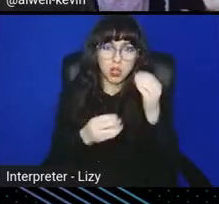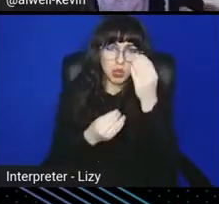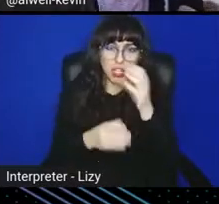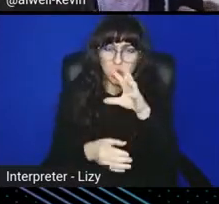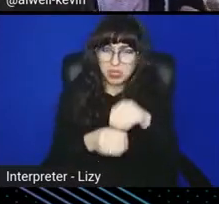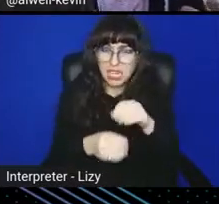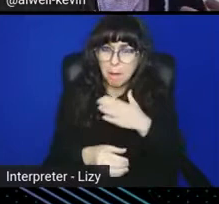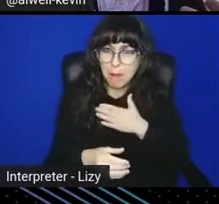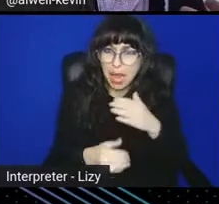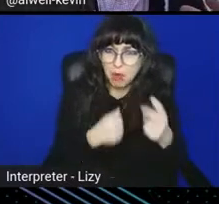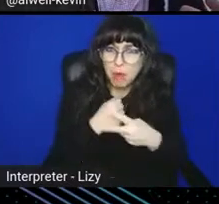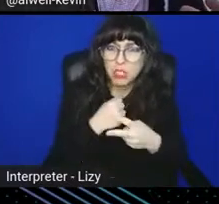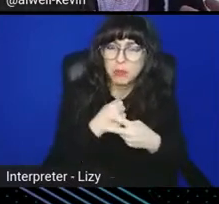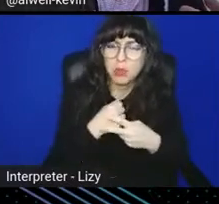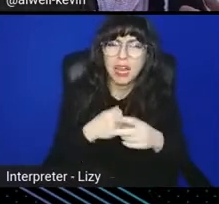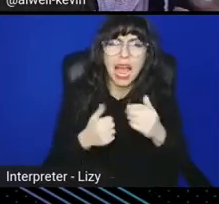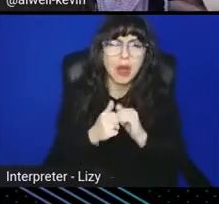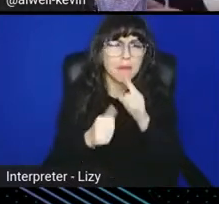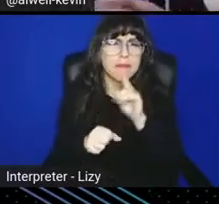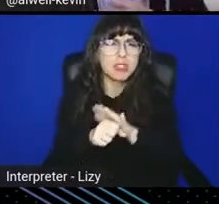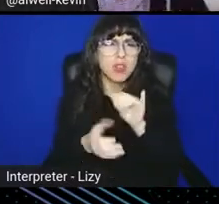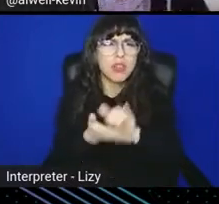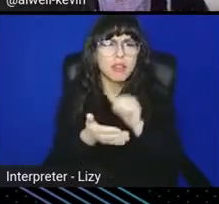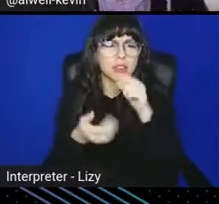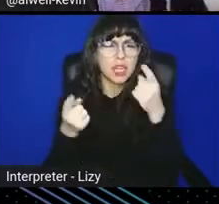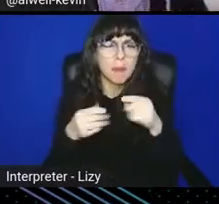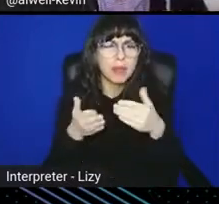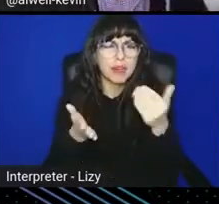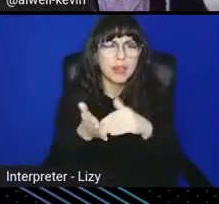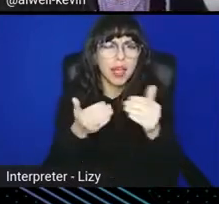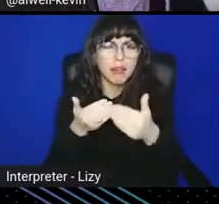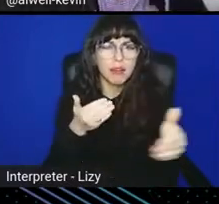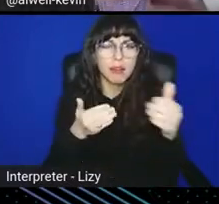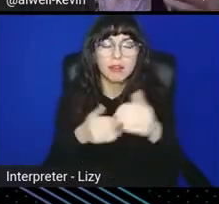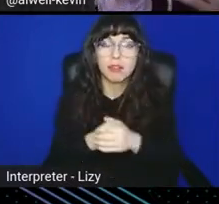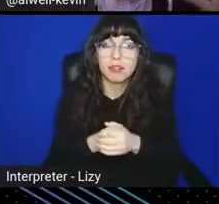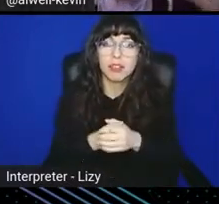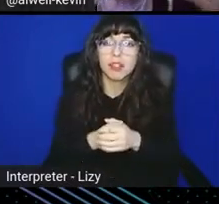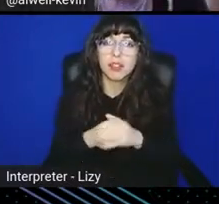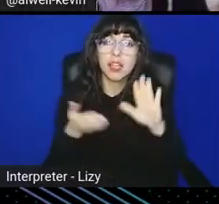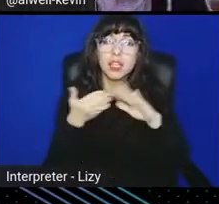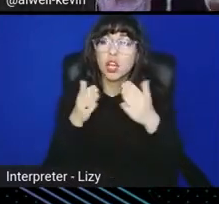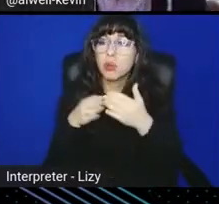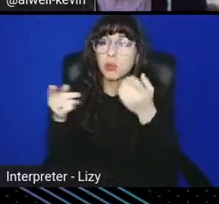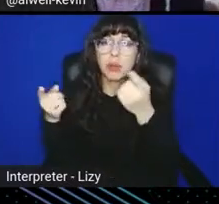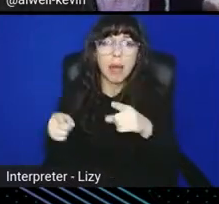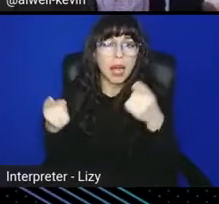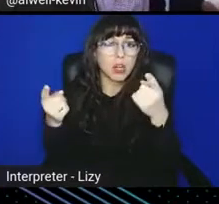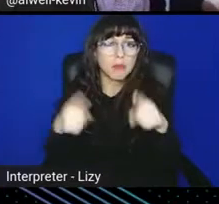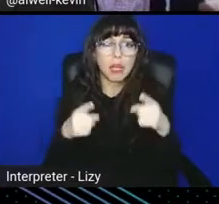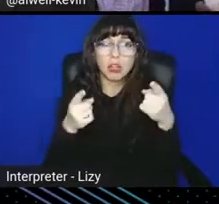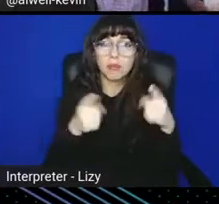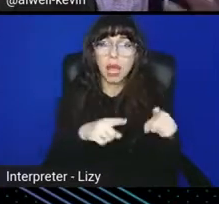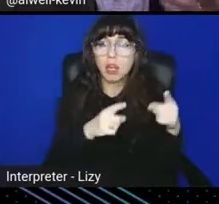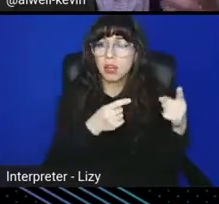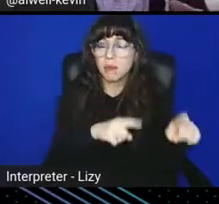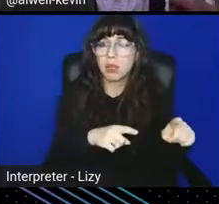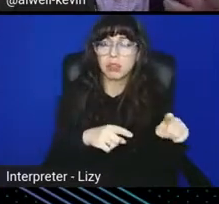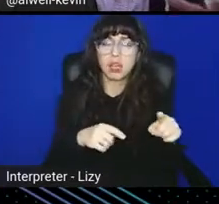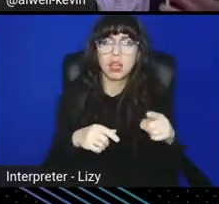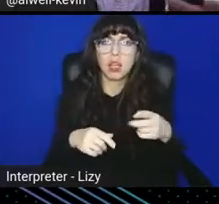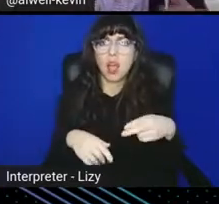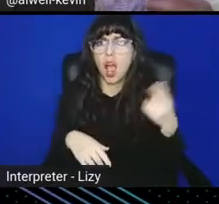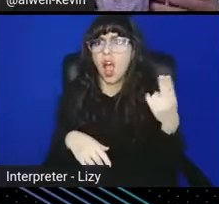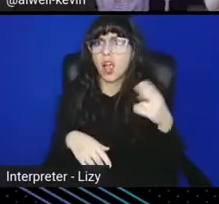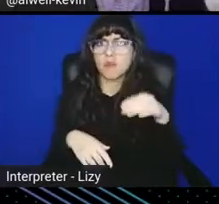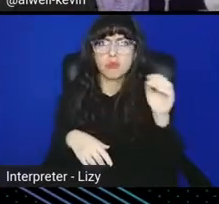happens again, right? And so those community patterns make it a very high true positive rate, a very